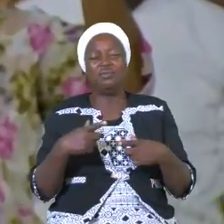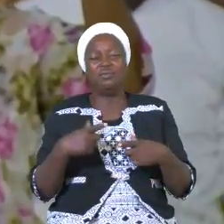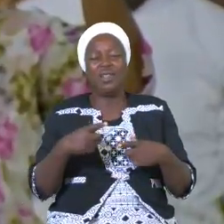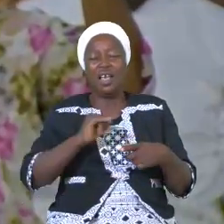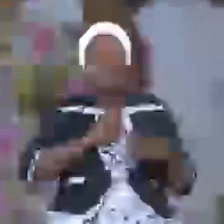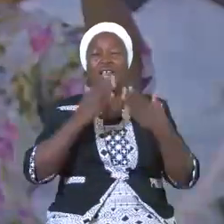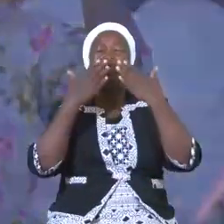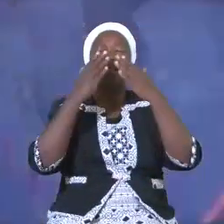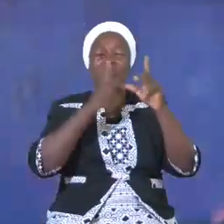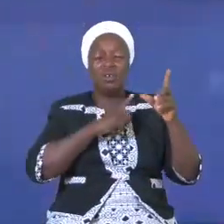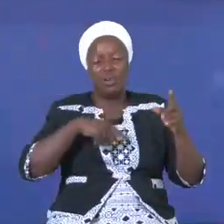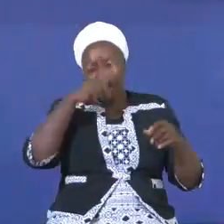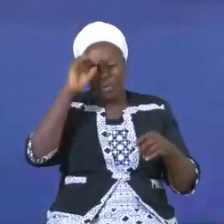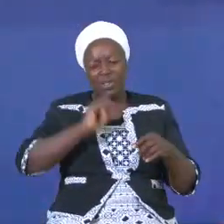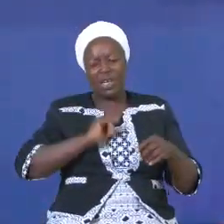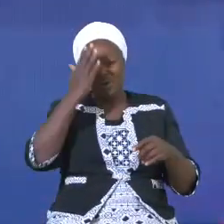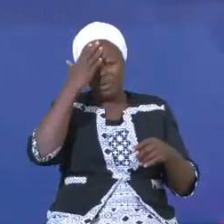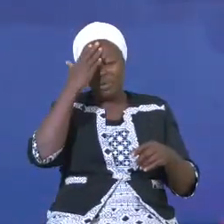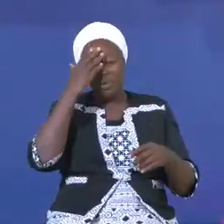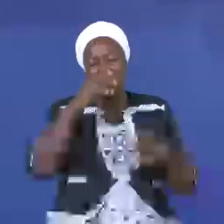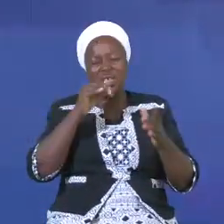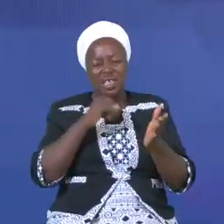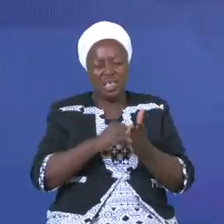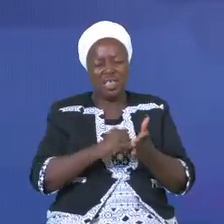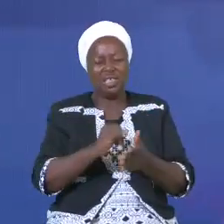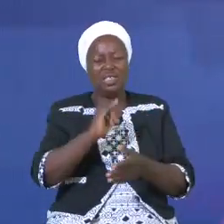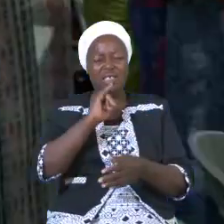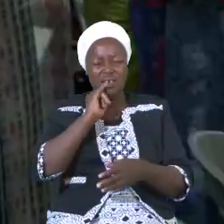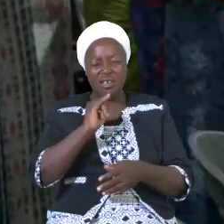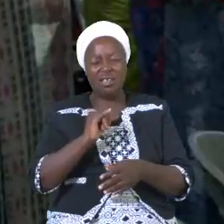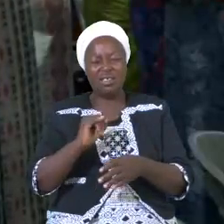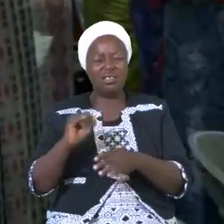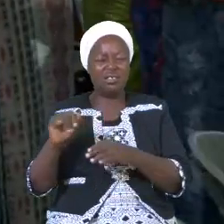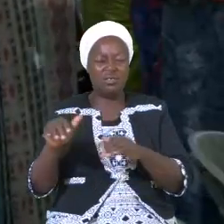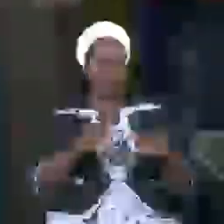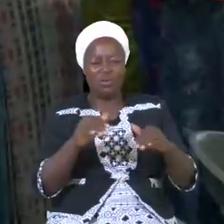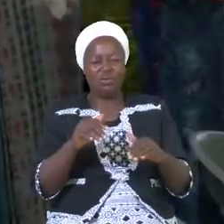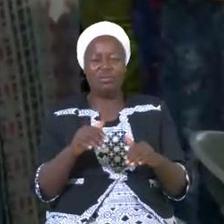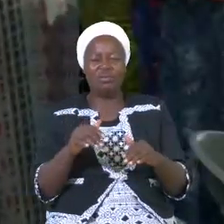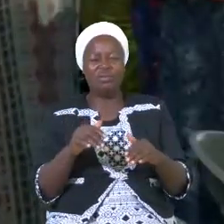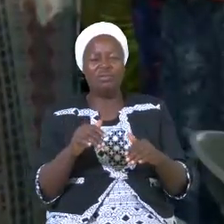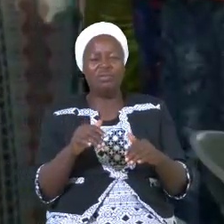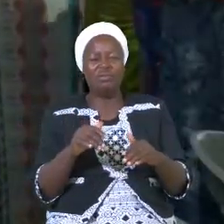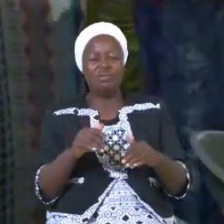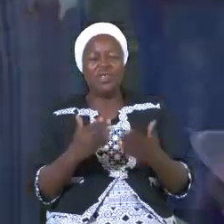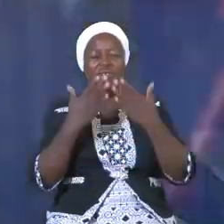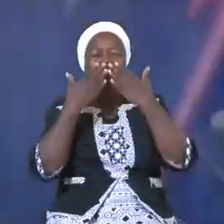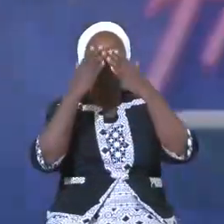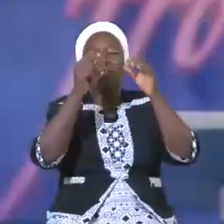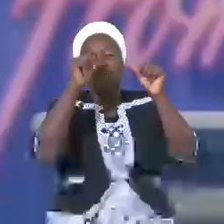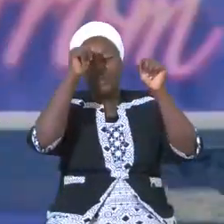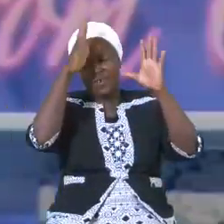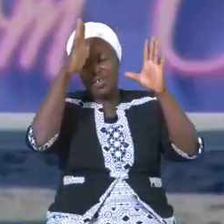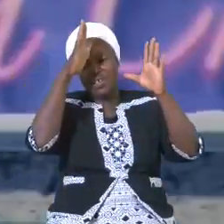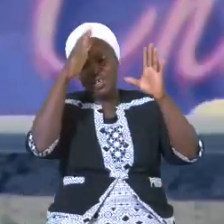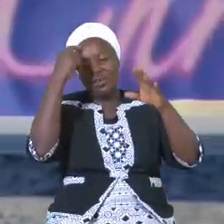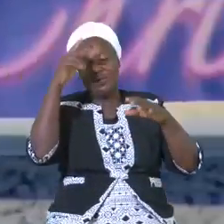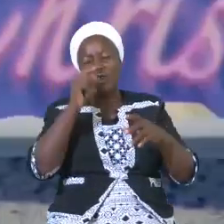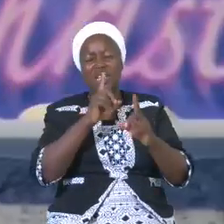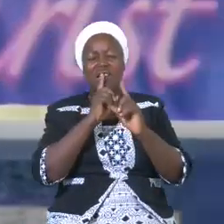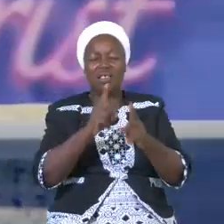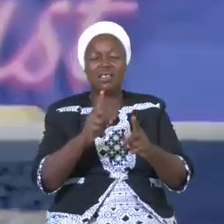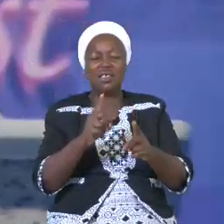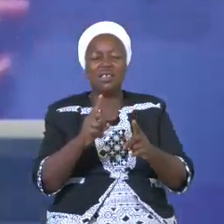lord because i know h is done thank you father for the answer